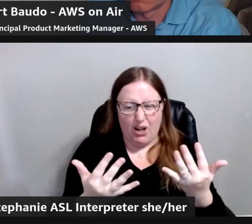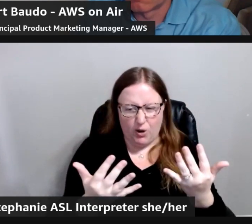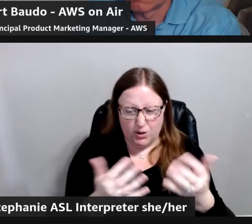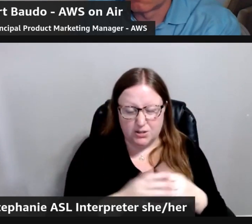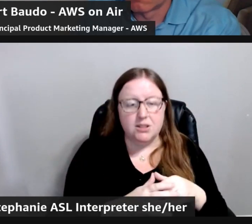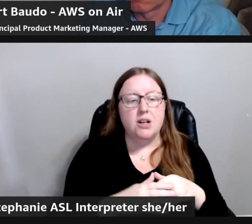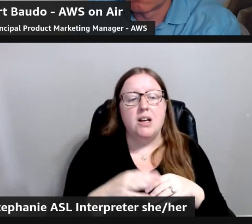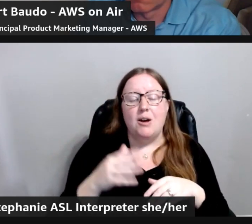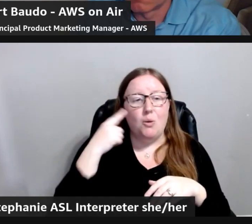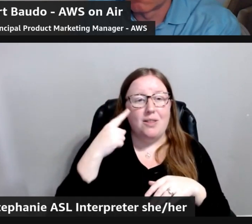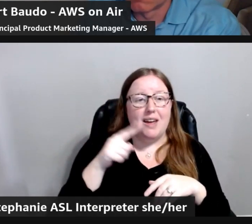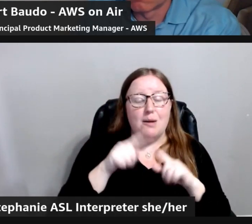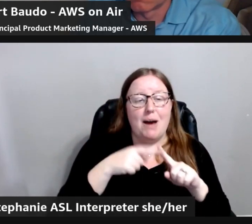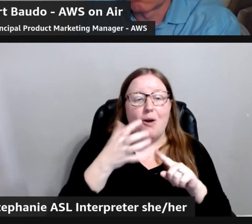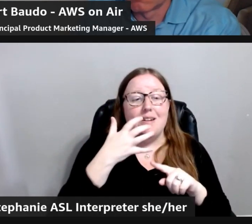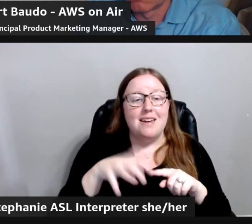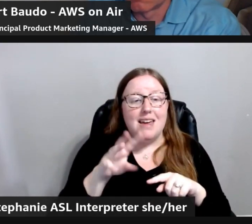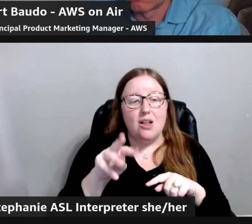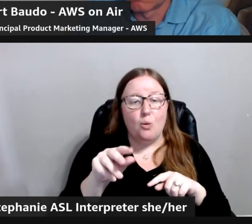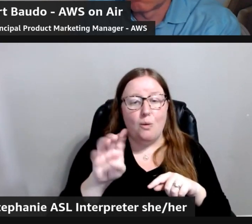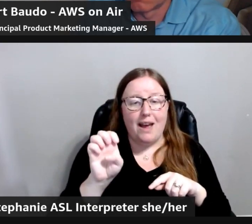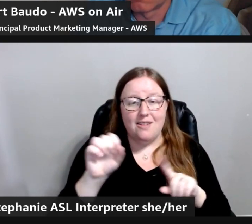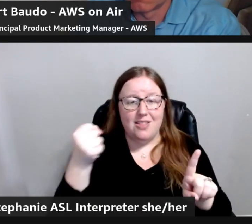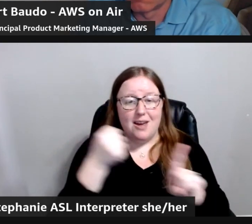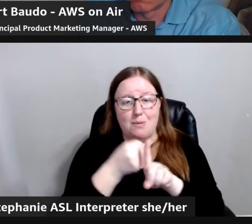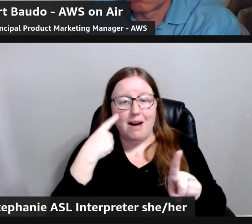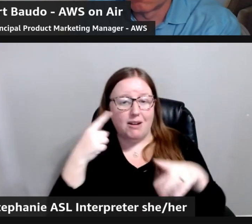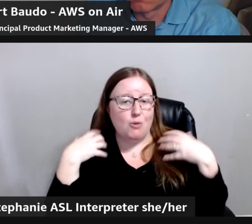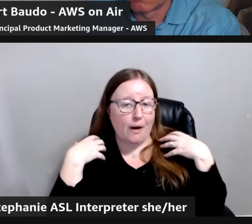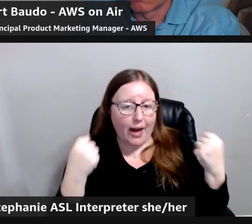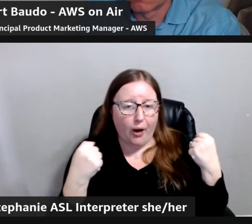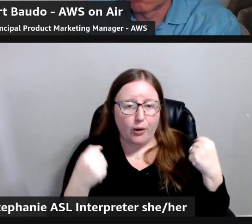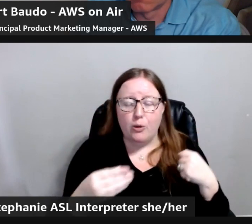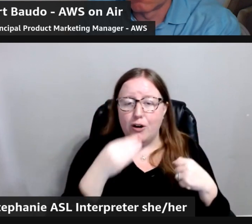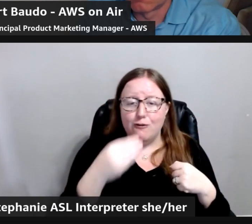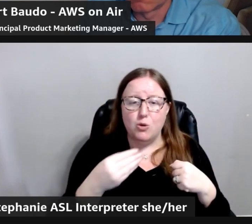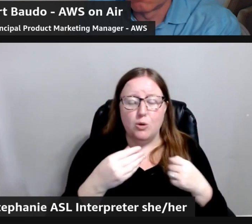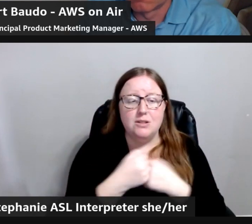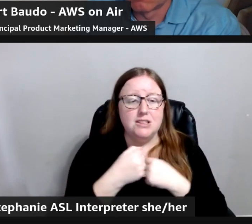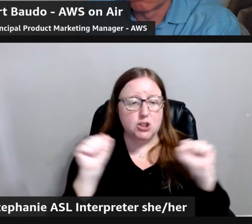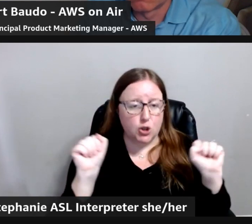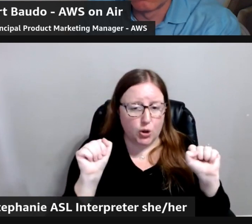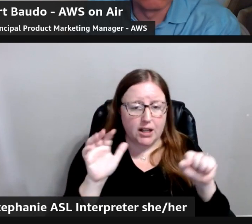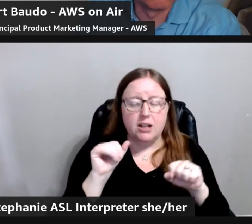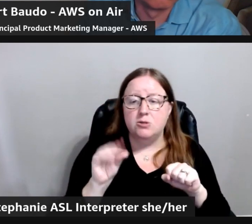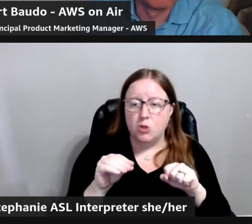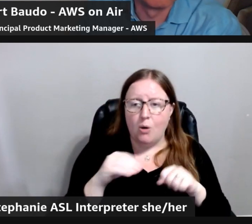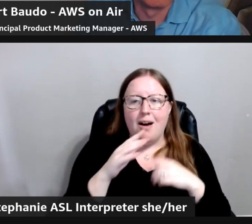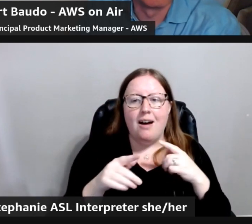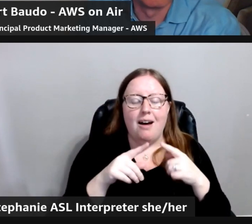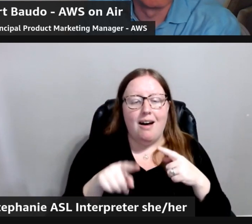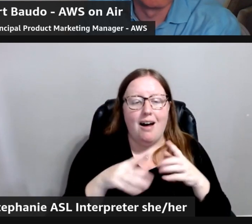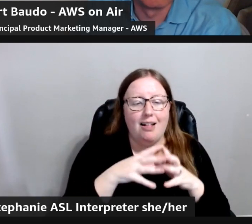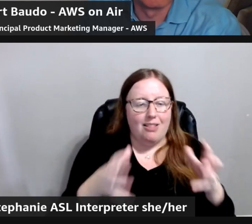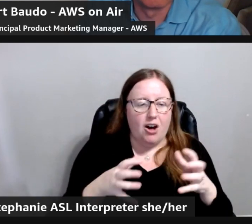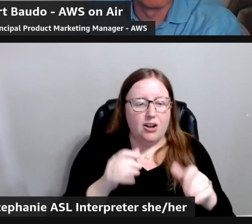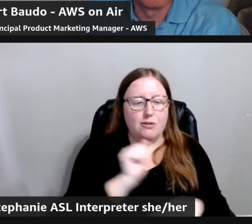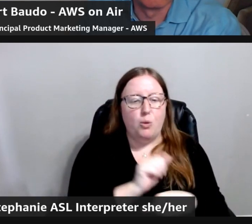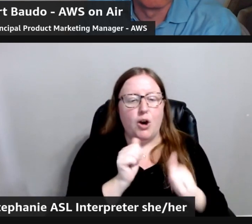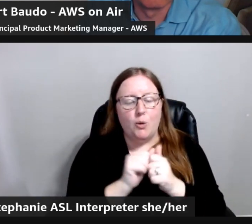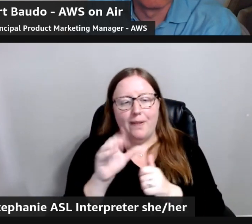heat waves and the impact that they might have on health or on food security? And so we're doing a lot of work around that climate risk,